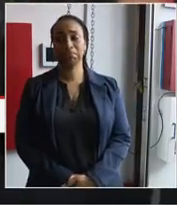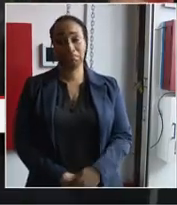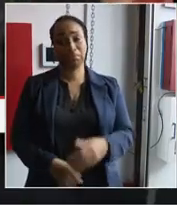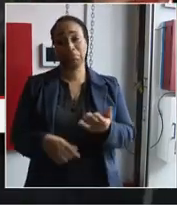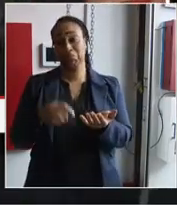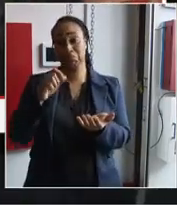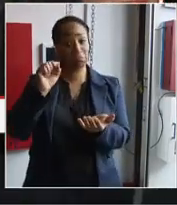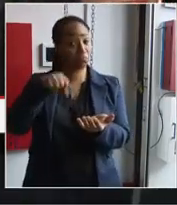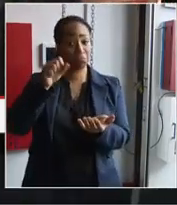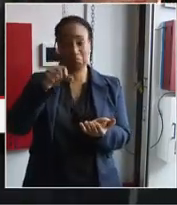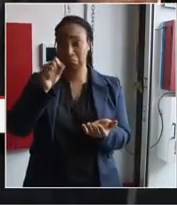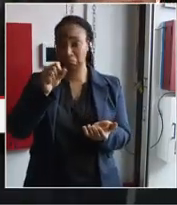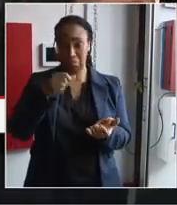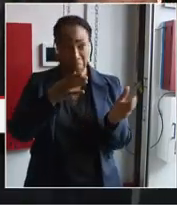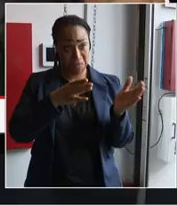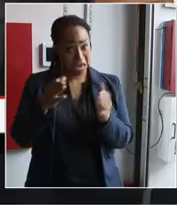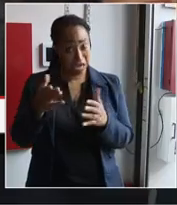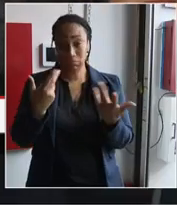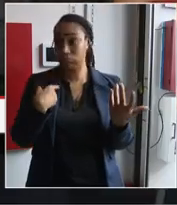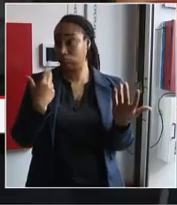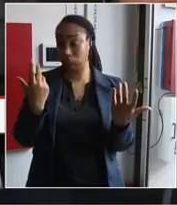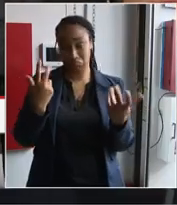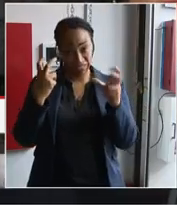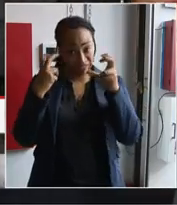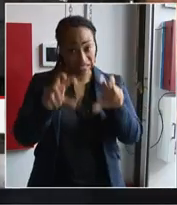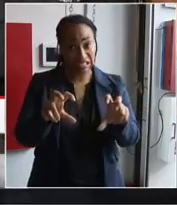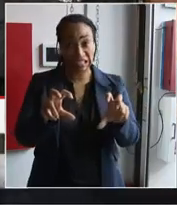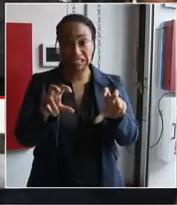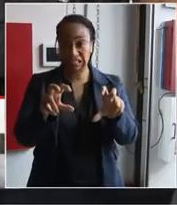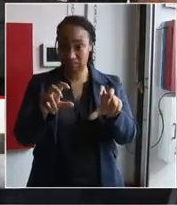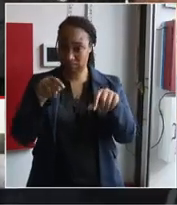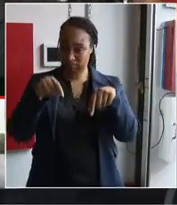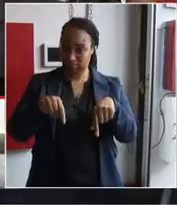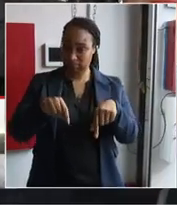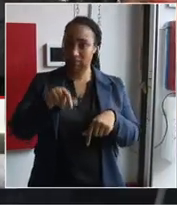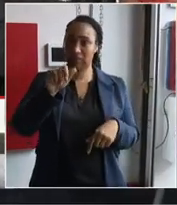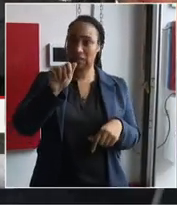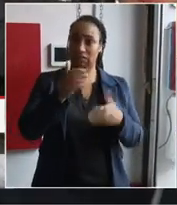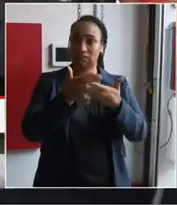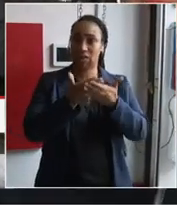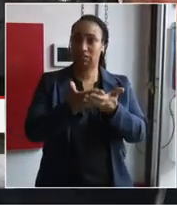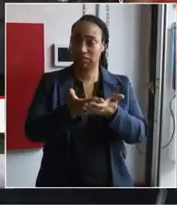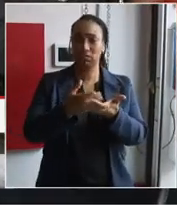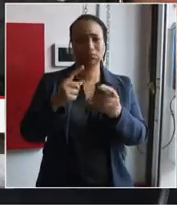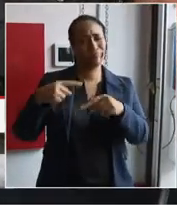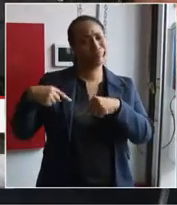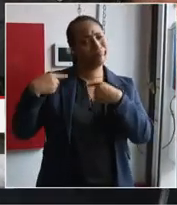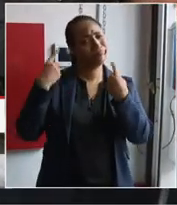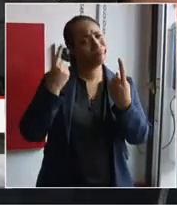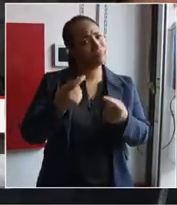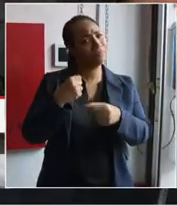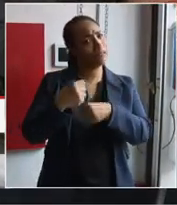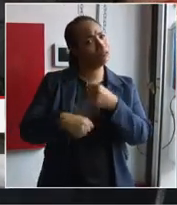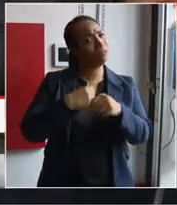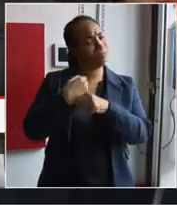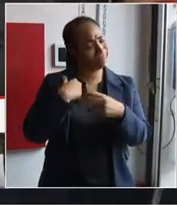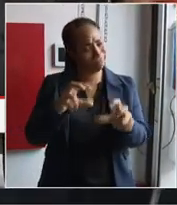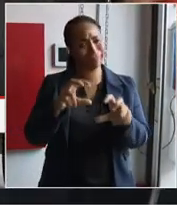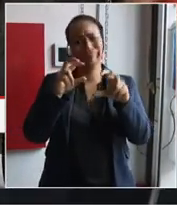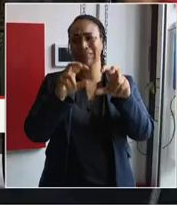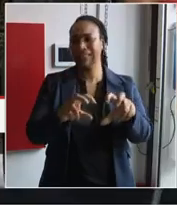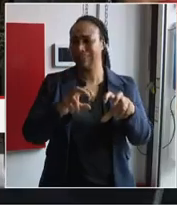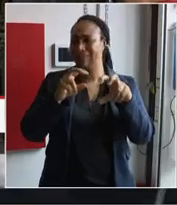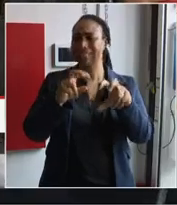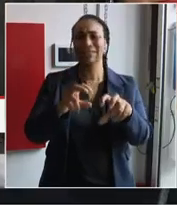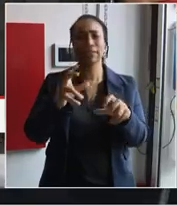biggest and most impactful investments has been our Food Access Fund, which is why we're able to open so many restaurants and